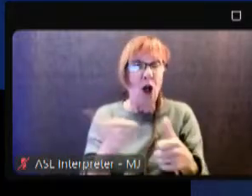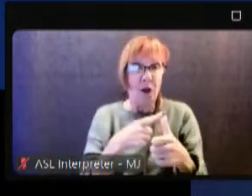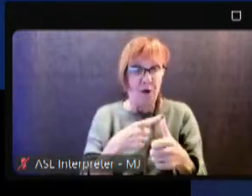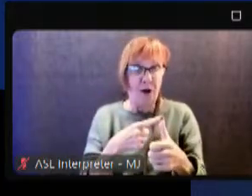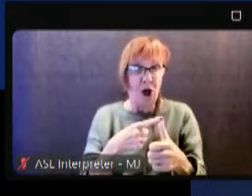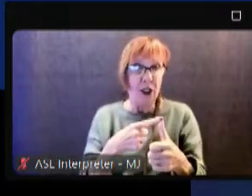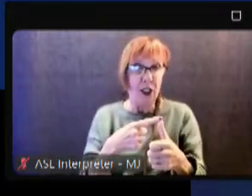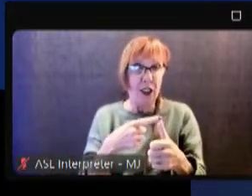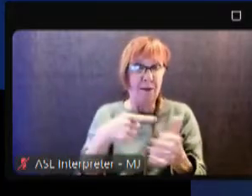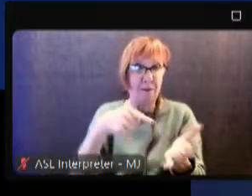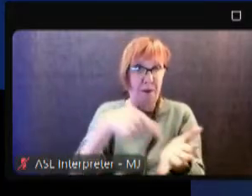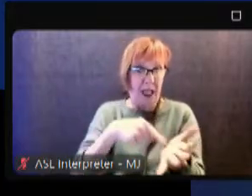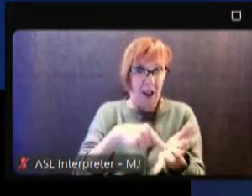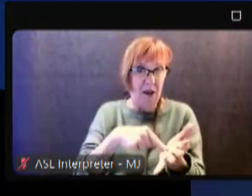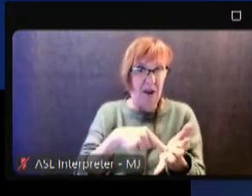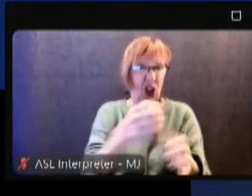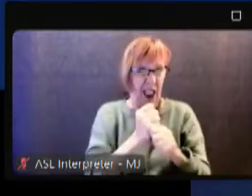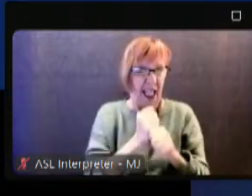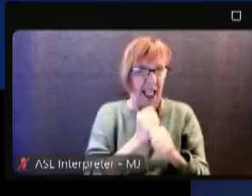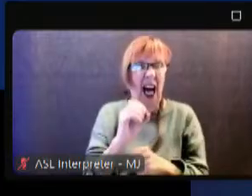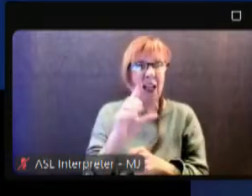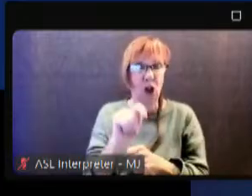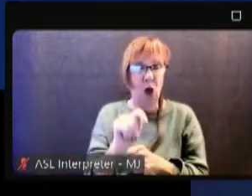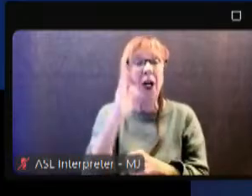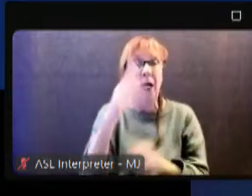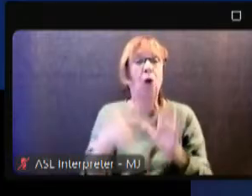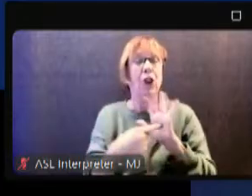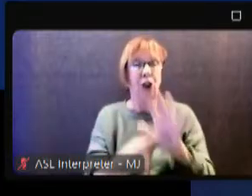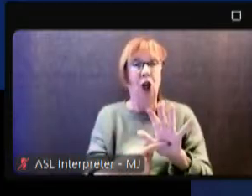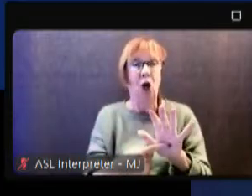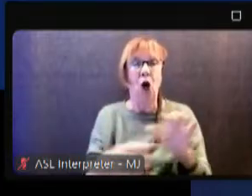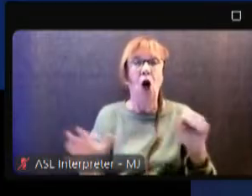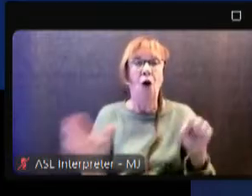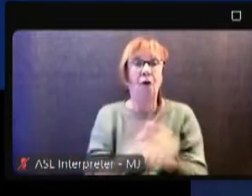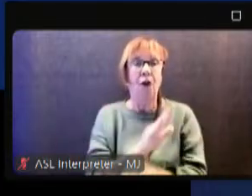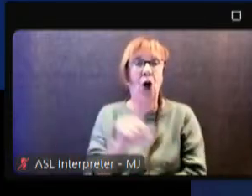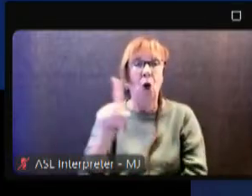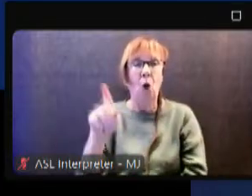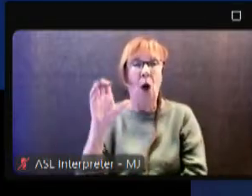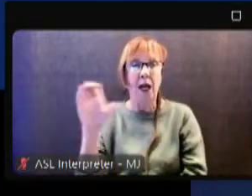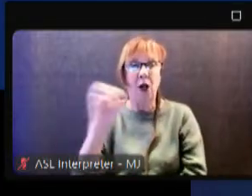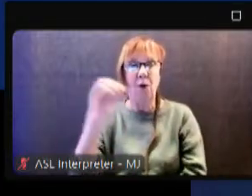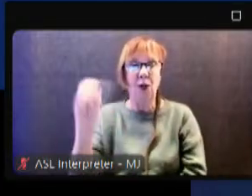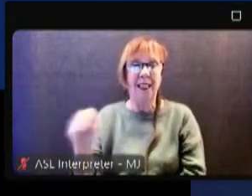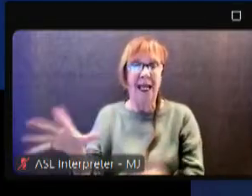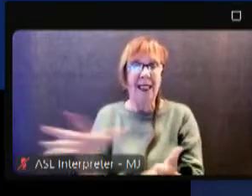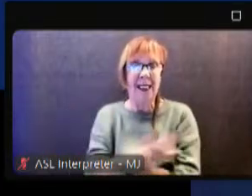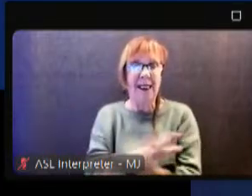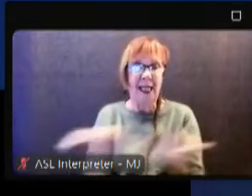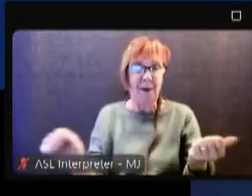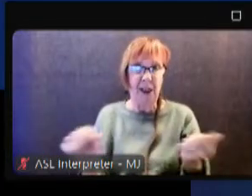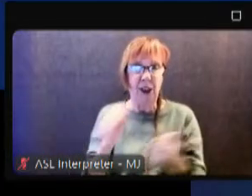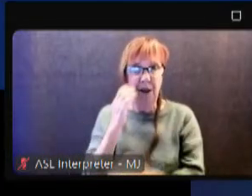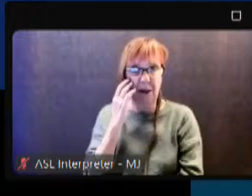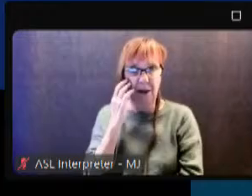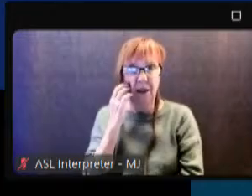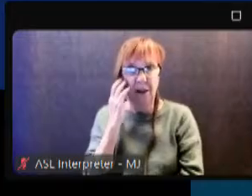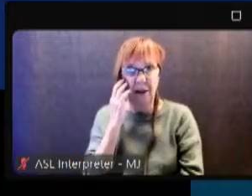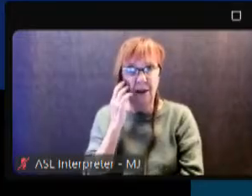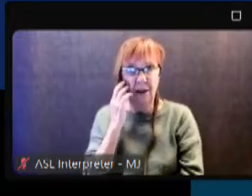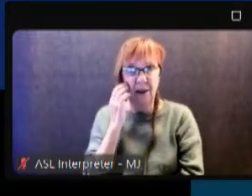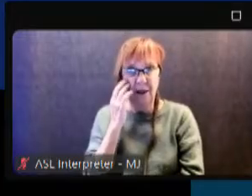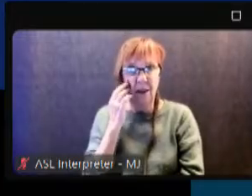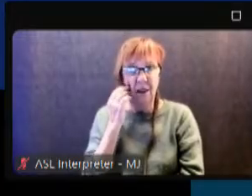mail in October, it will reflect the full 100% of damage. Next slide, please.